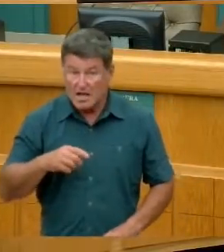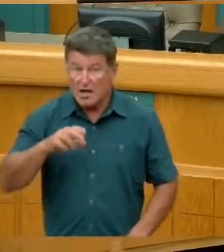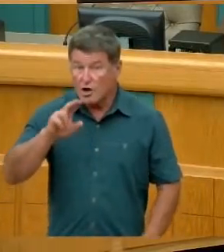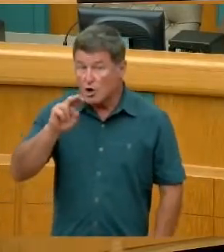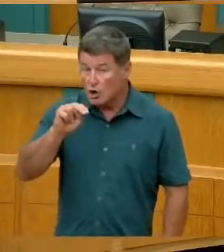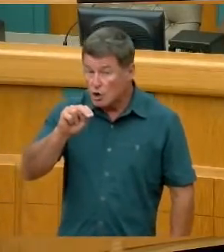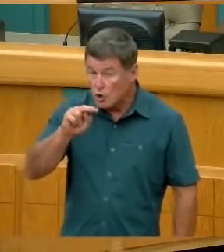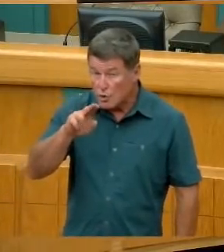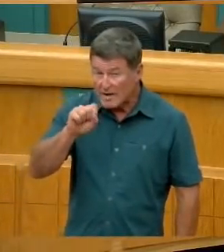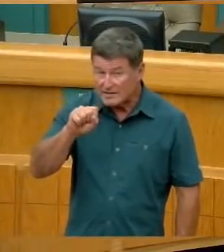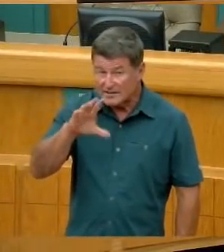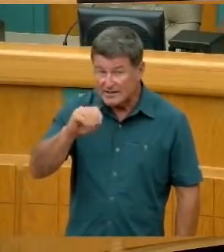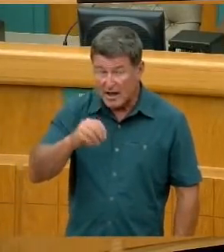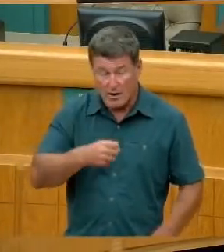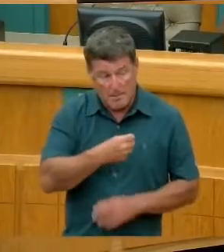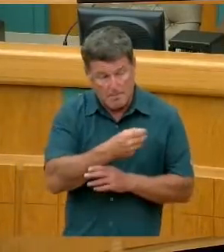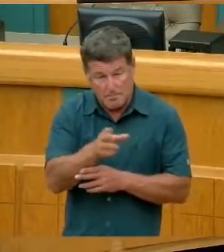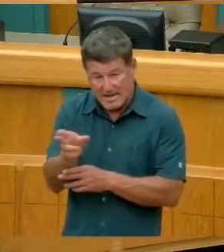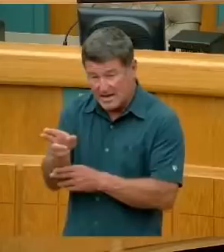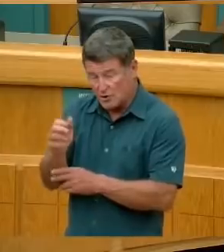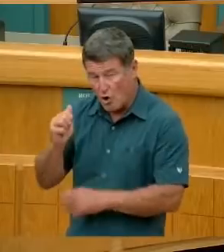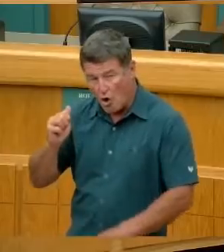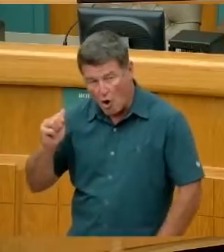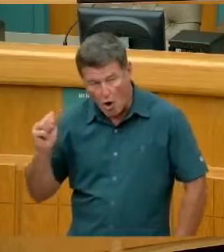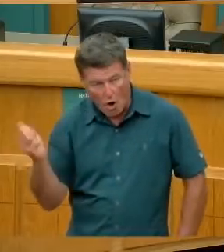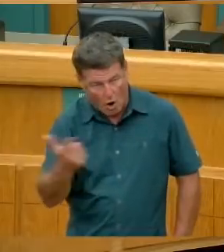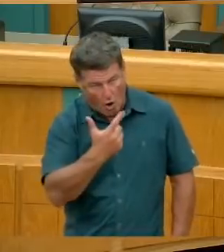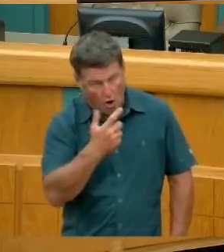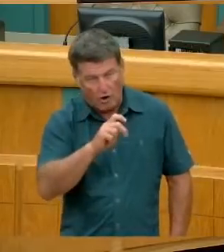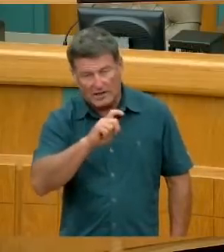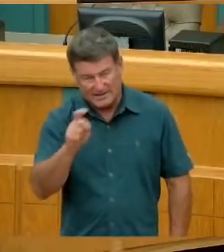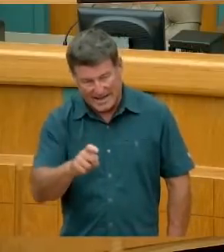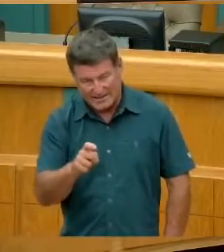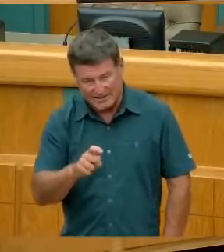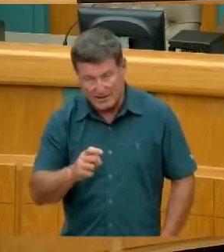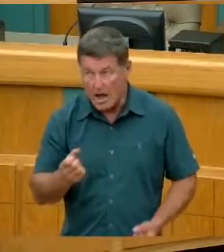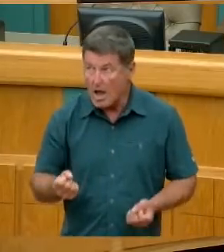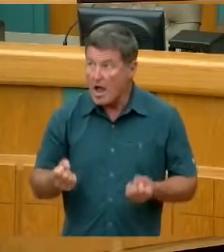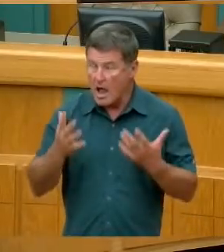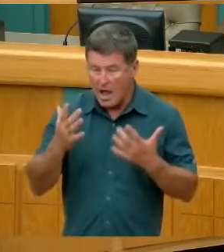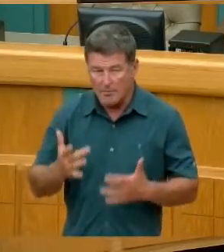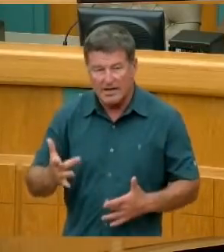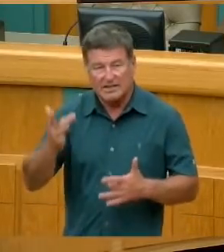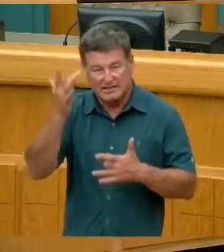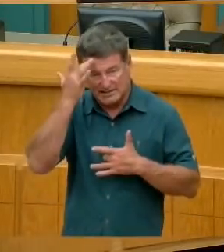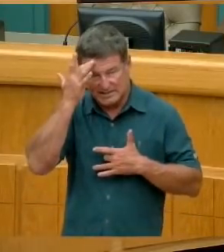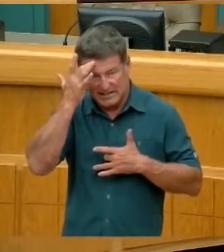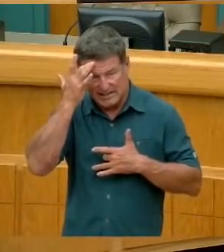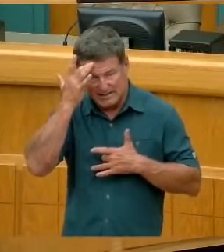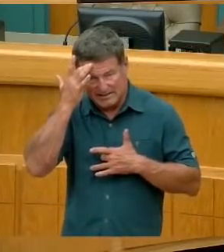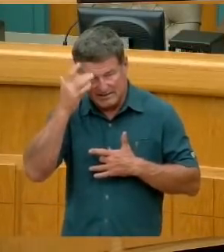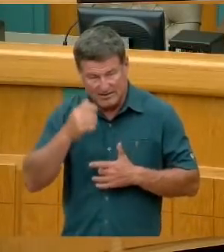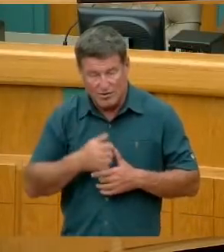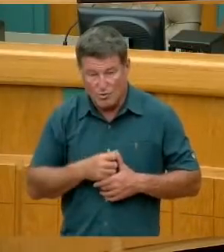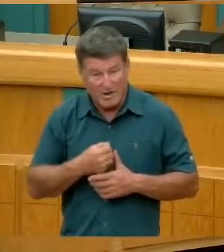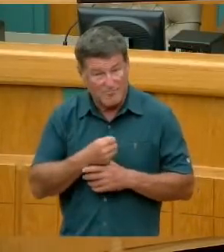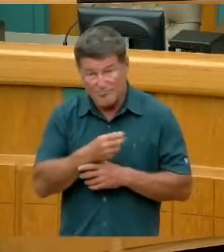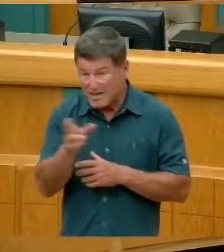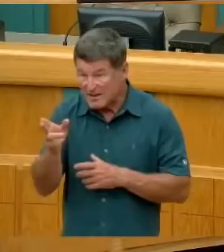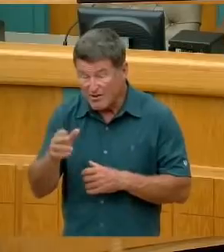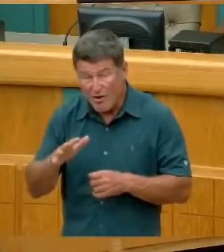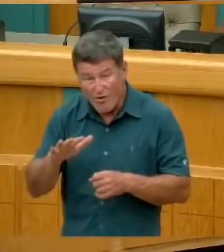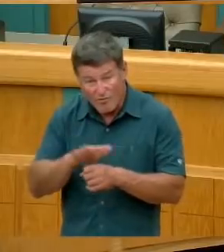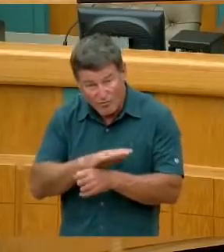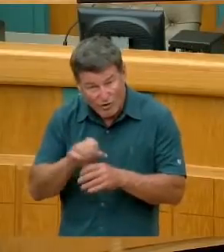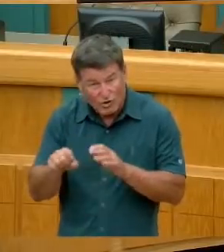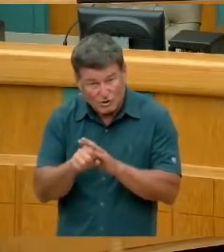leading the state and per capita in the number of new COVID cases on a 7-day average.